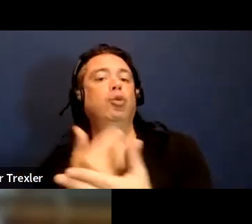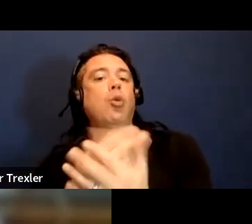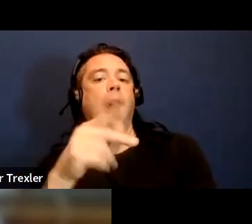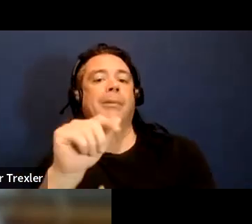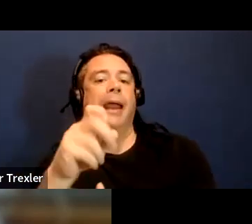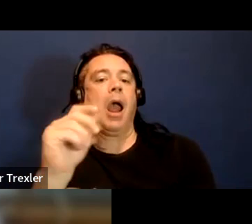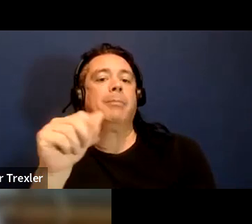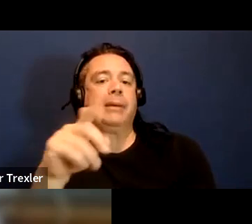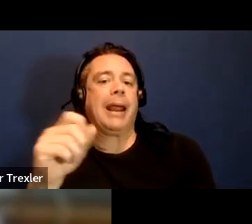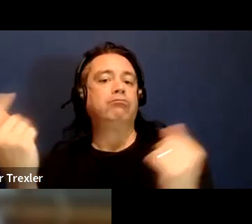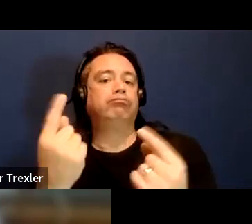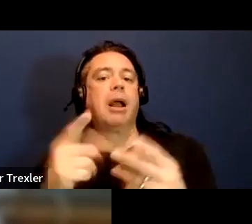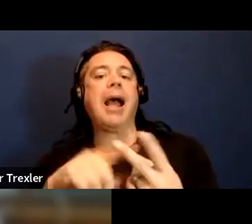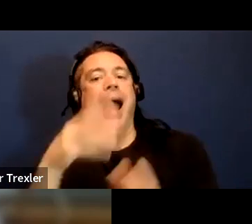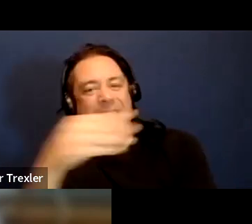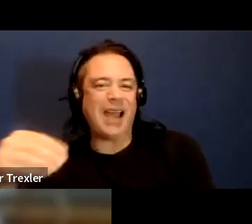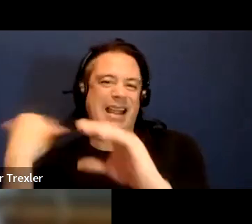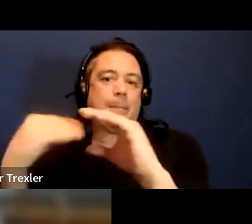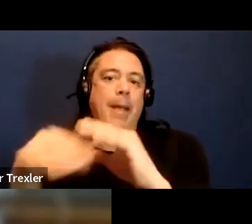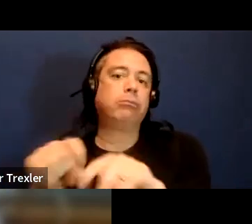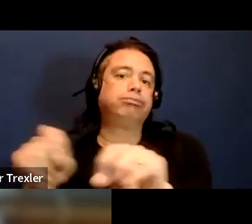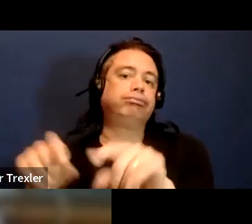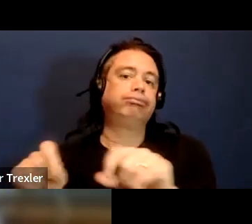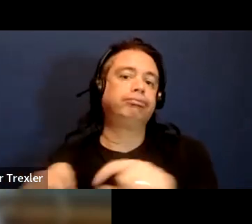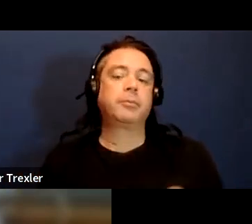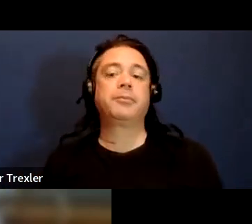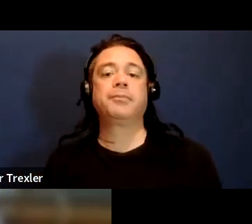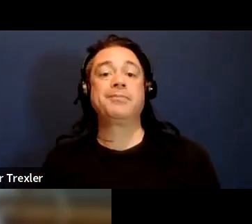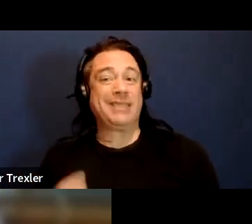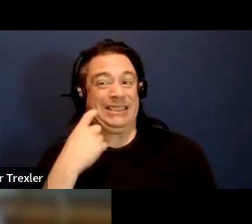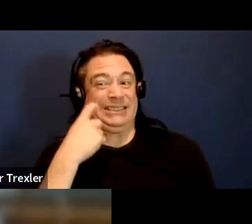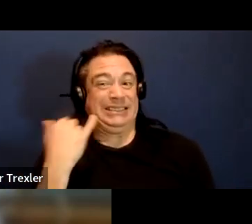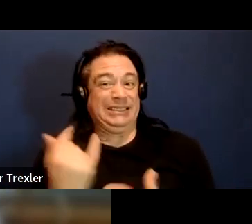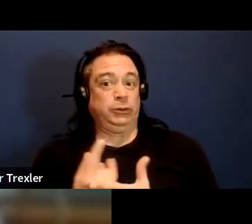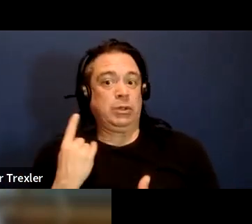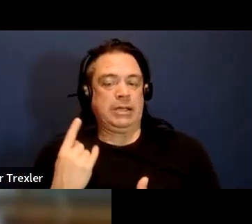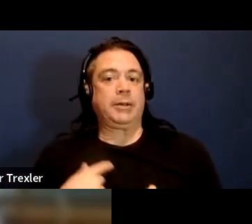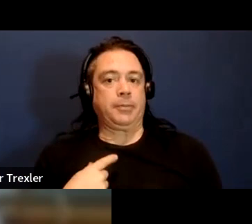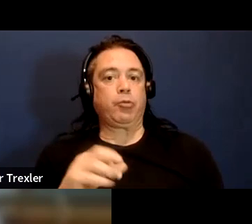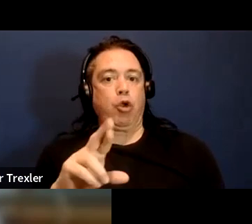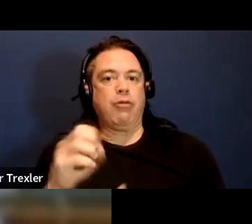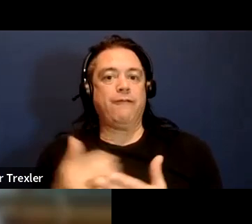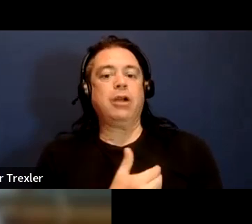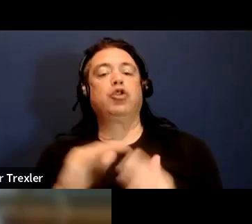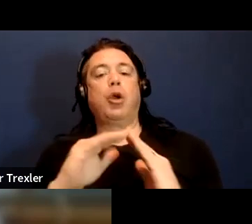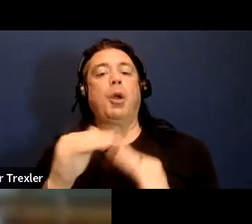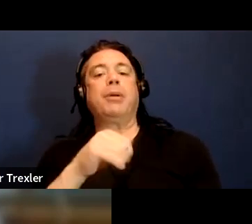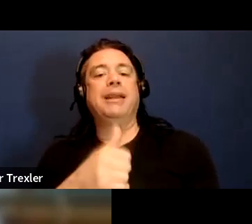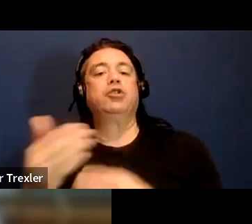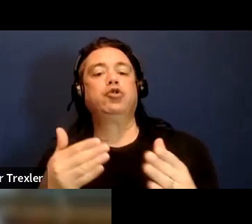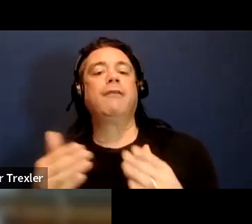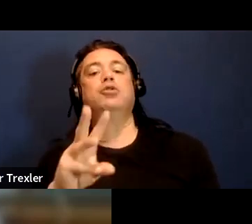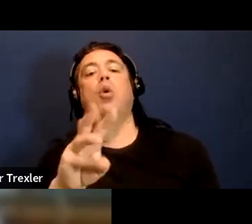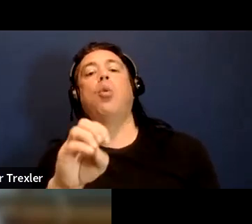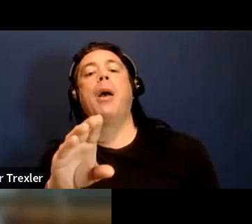We just this week refreshed our community-based service redesign website